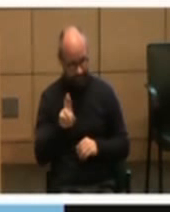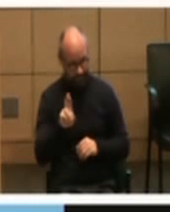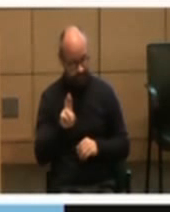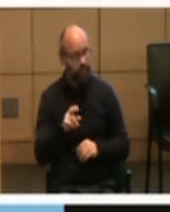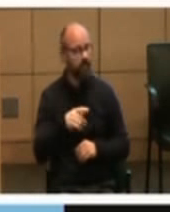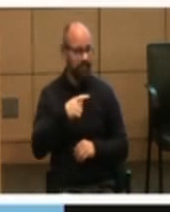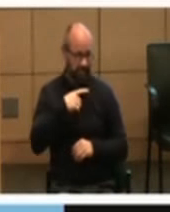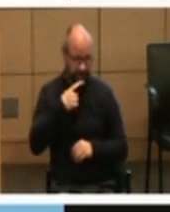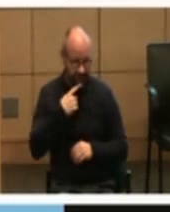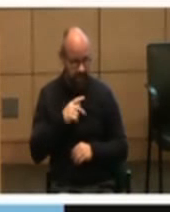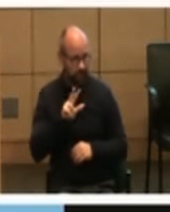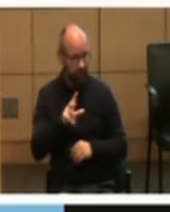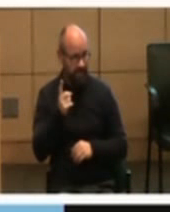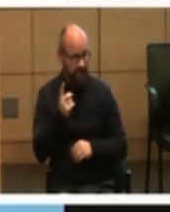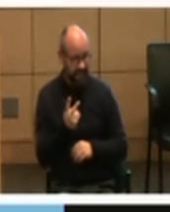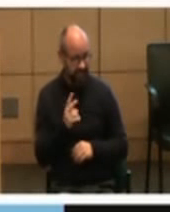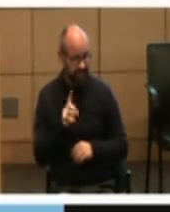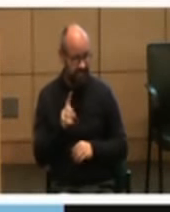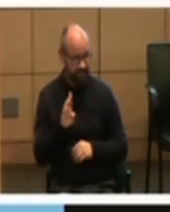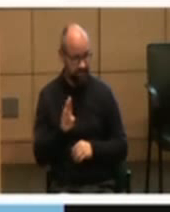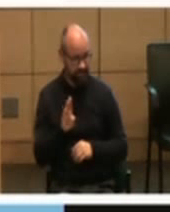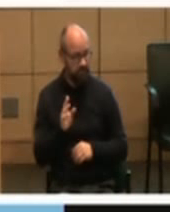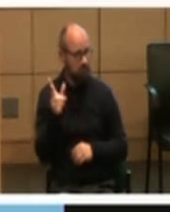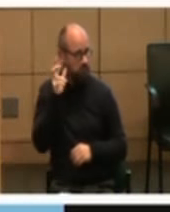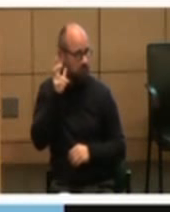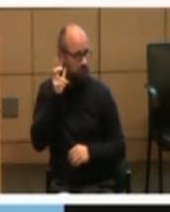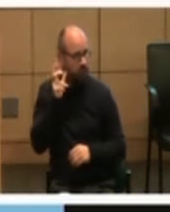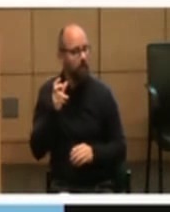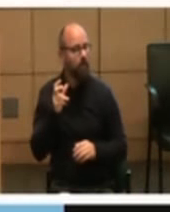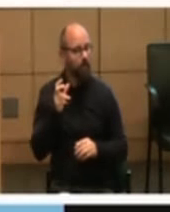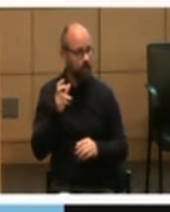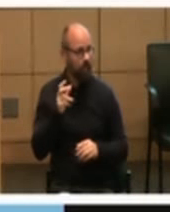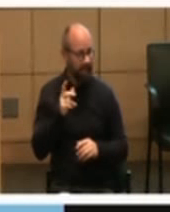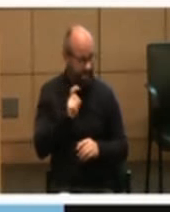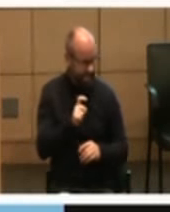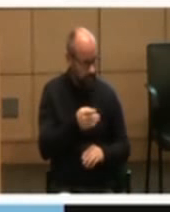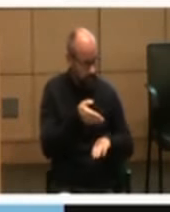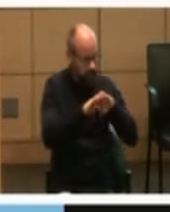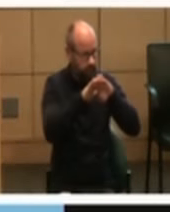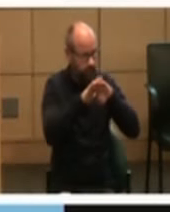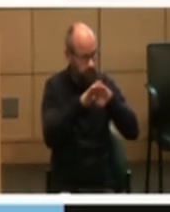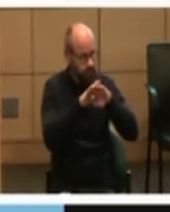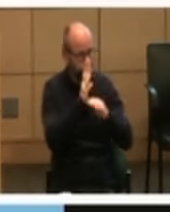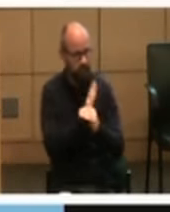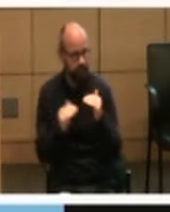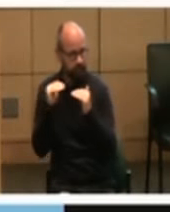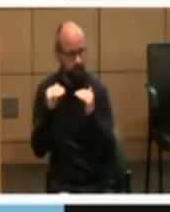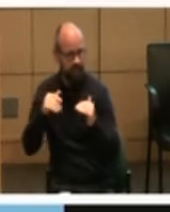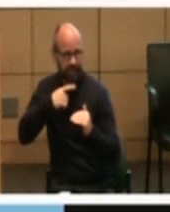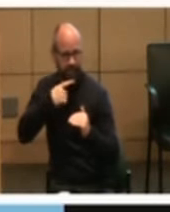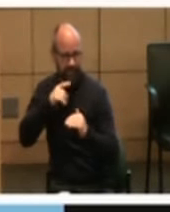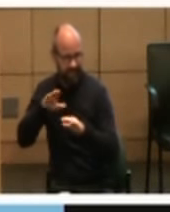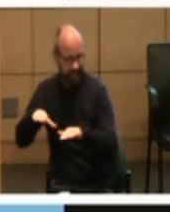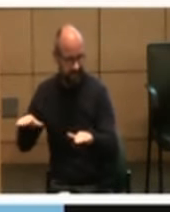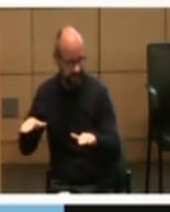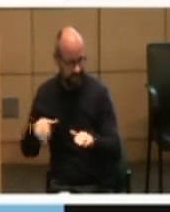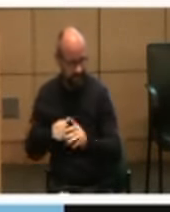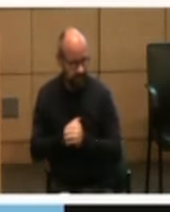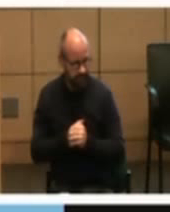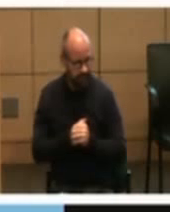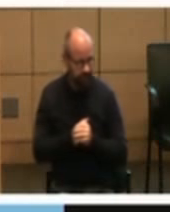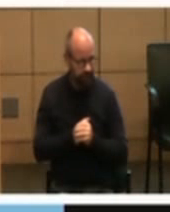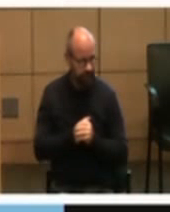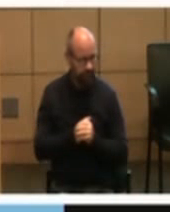decibels higher than the children with normal hearing to achieve the same level of performance in the speech-shaped noise. In